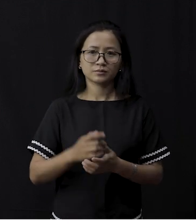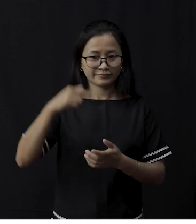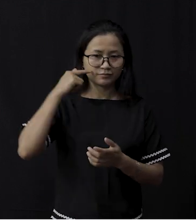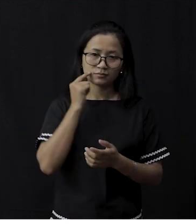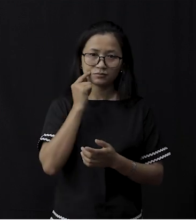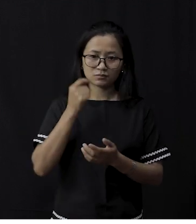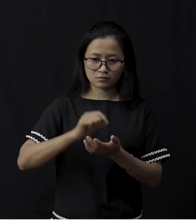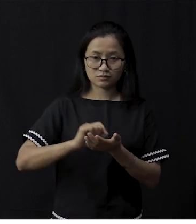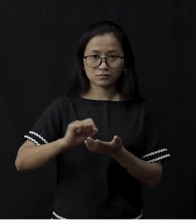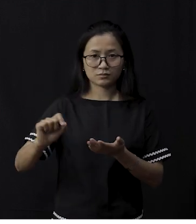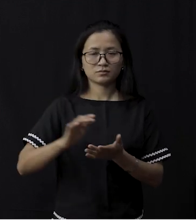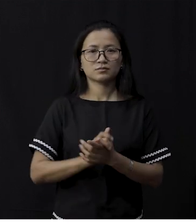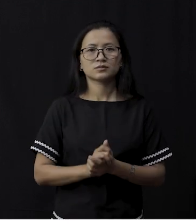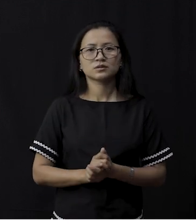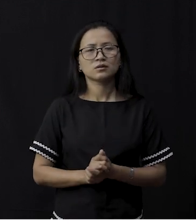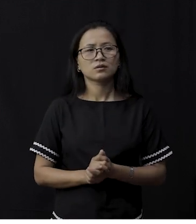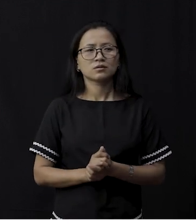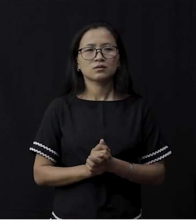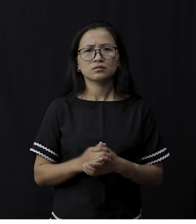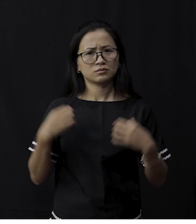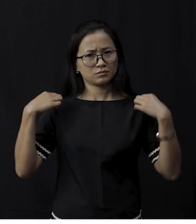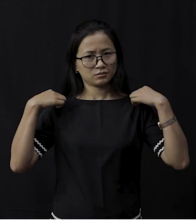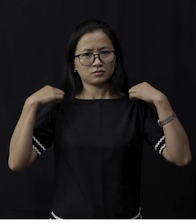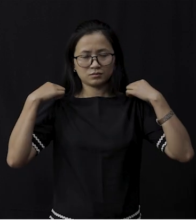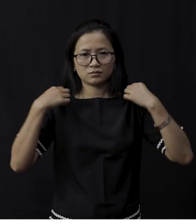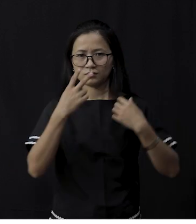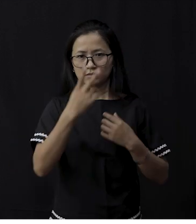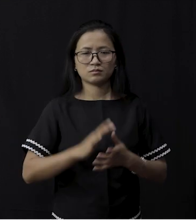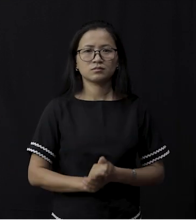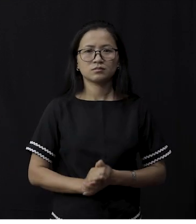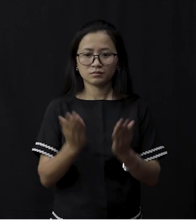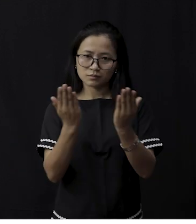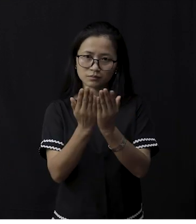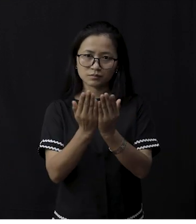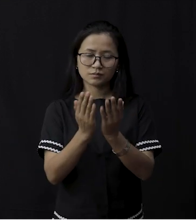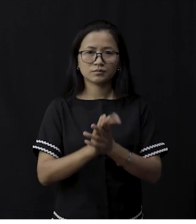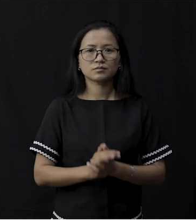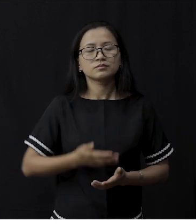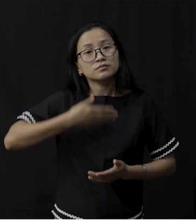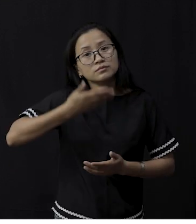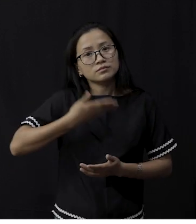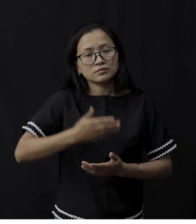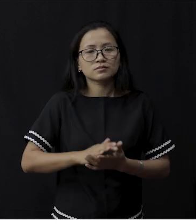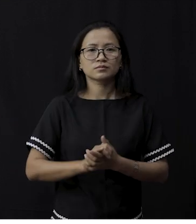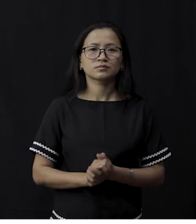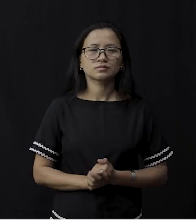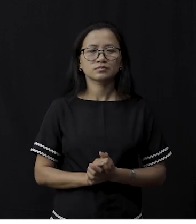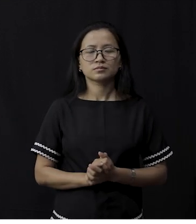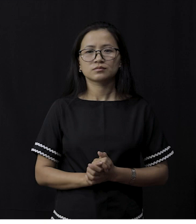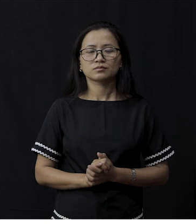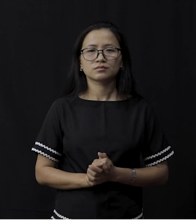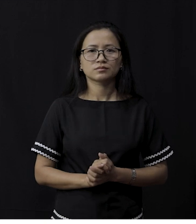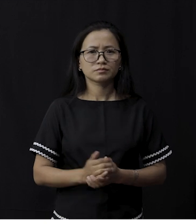pencil and somebody is wearing a shirt, so I saw a shirt also. I have a book because I'm teaching.